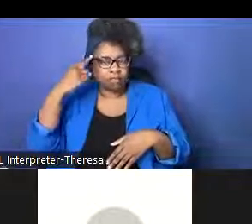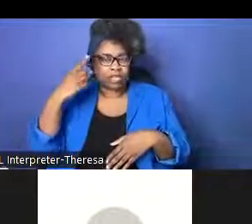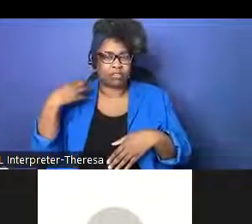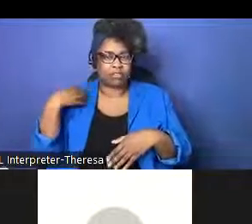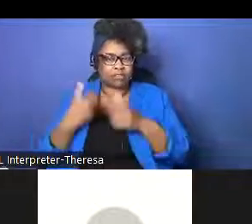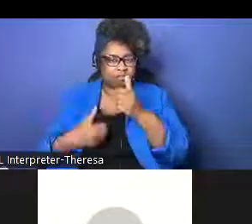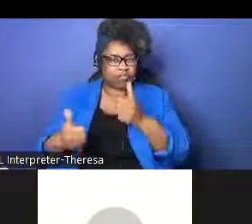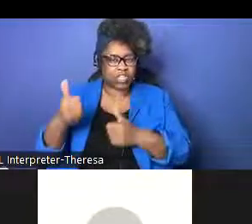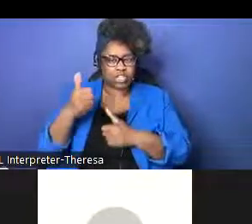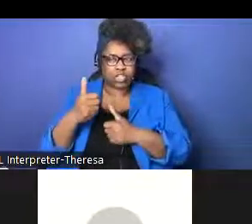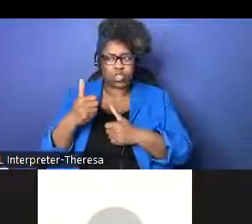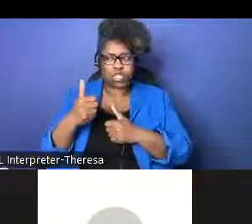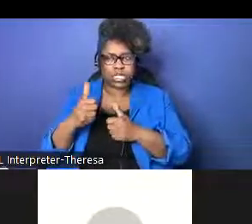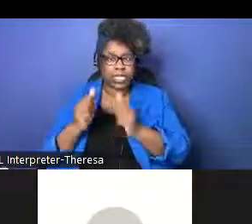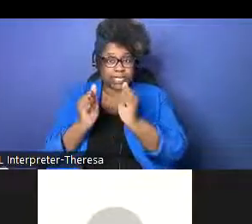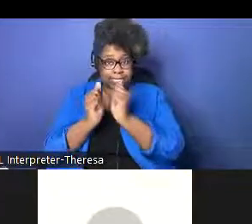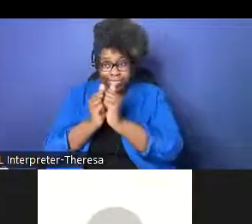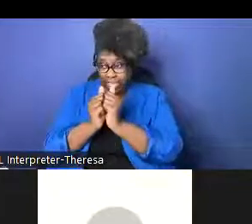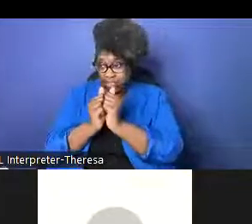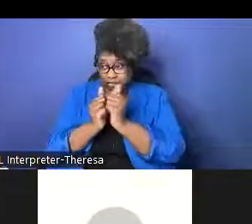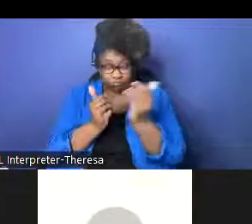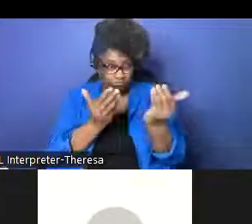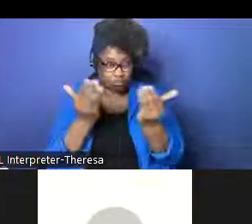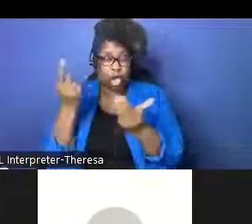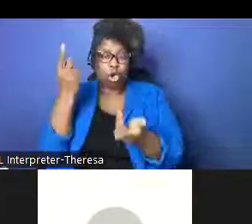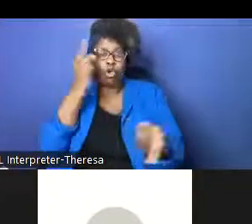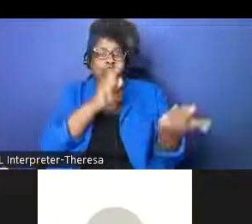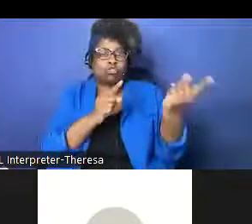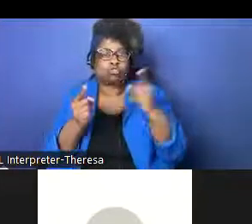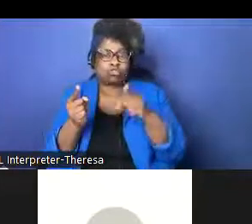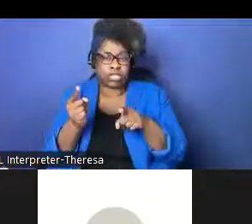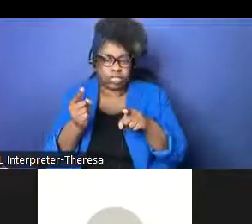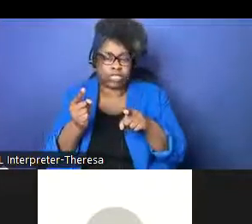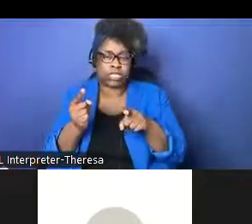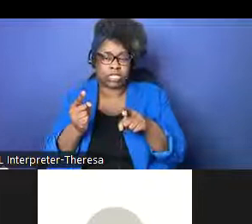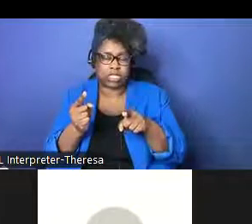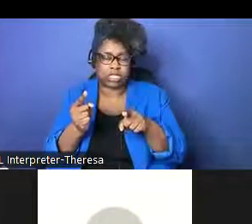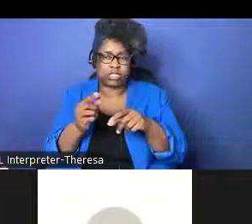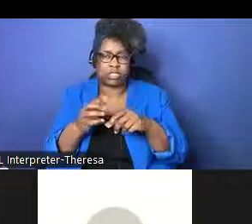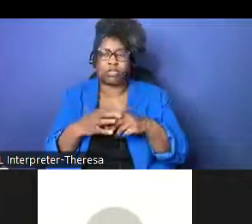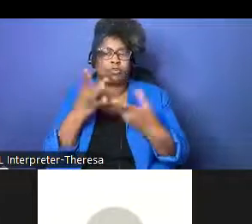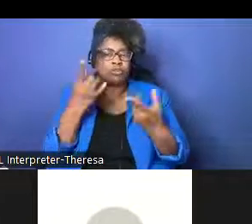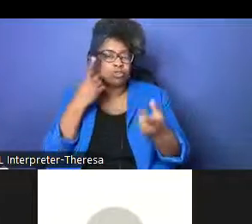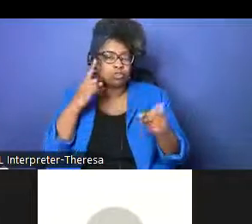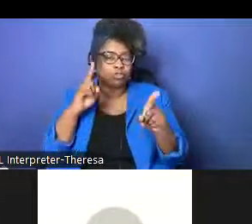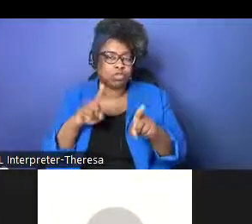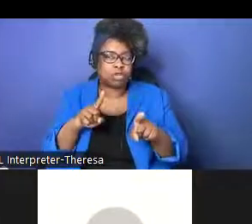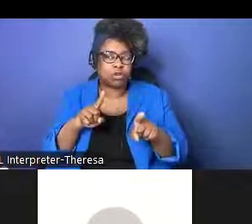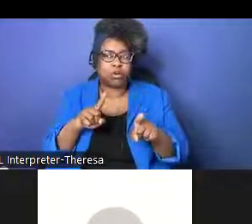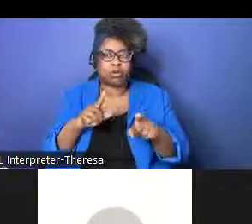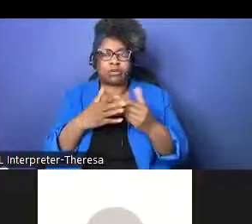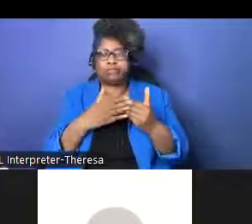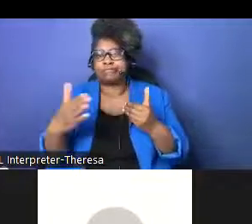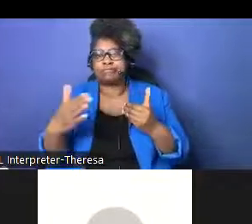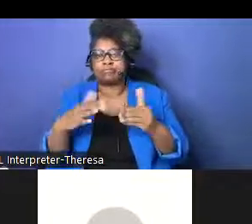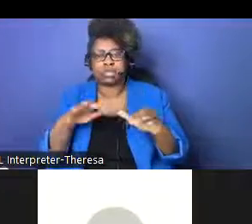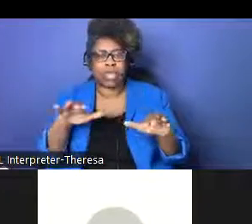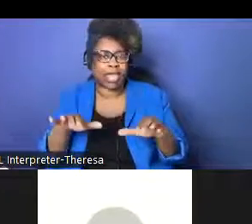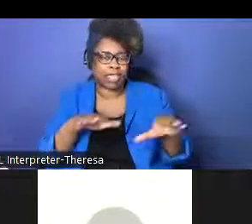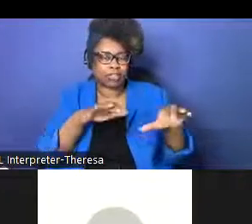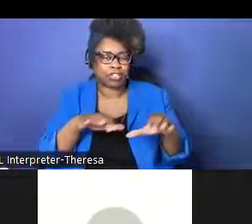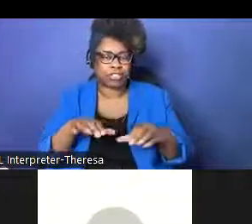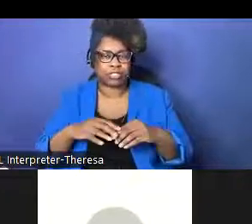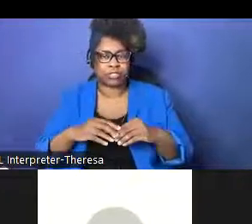to the same table to agree on an alignment, to agree on potential actions going forward, potentially